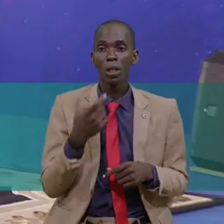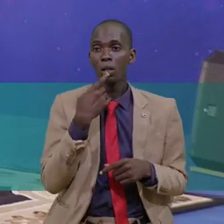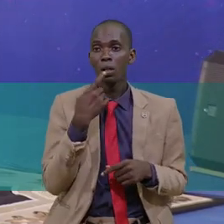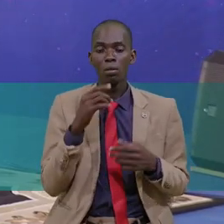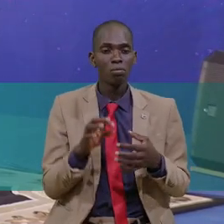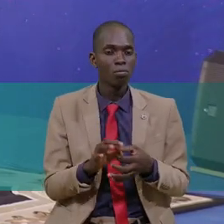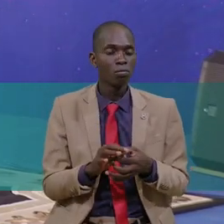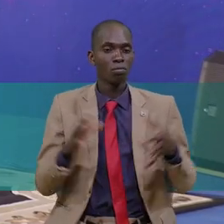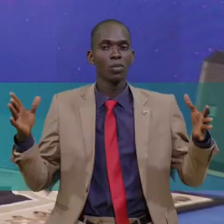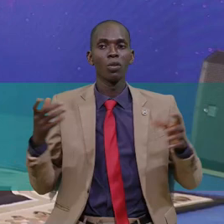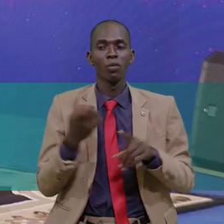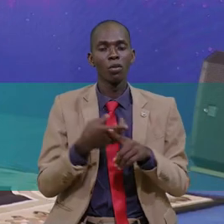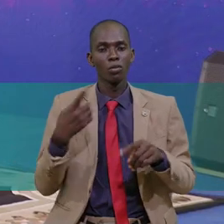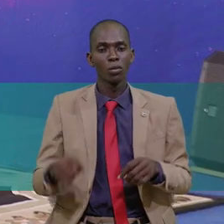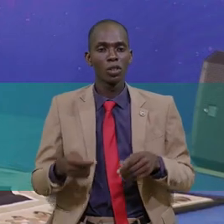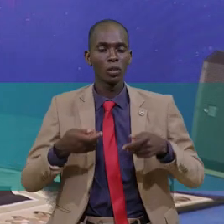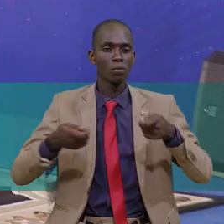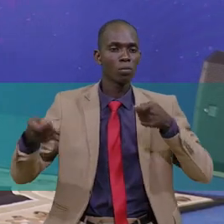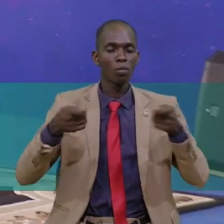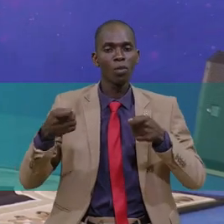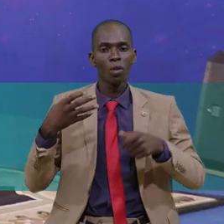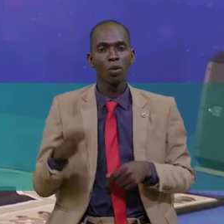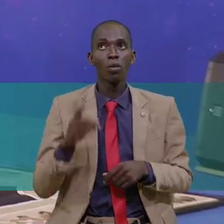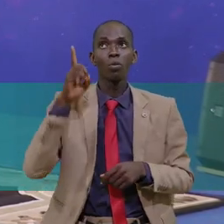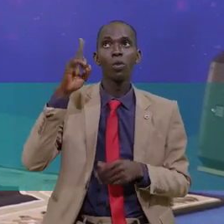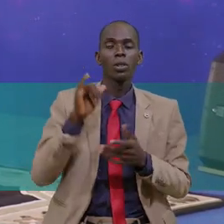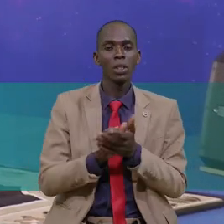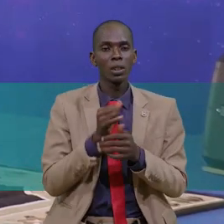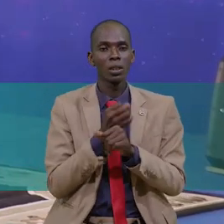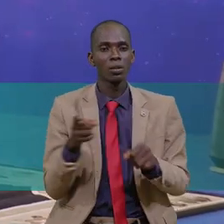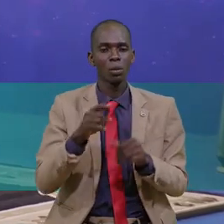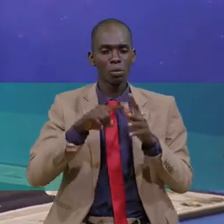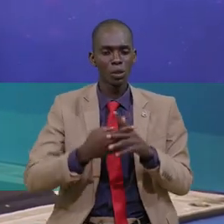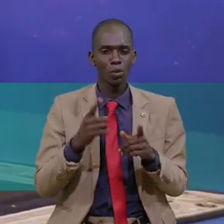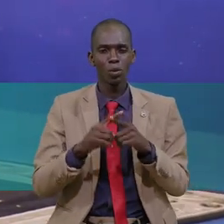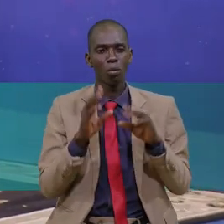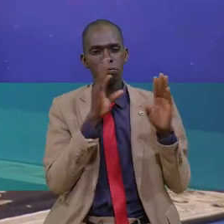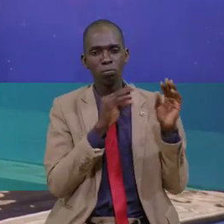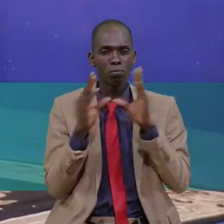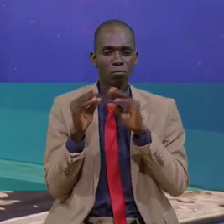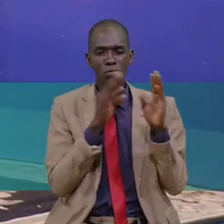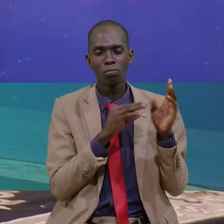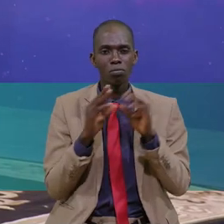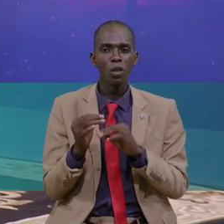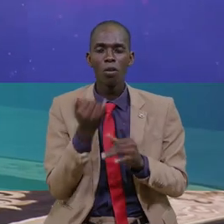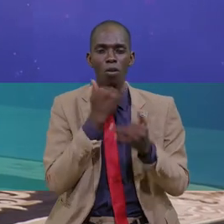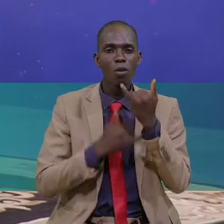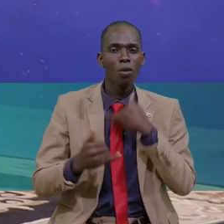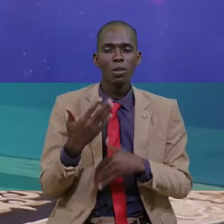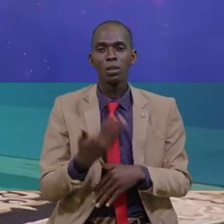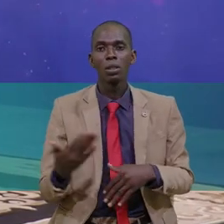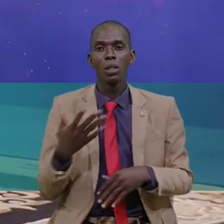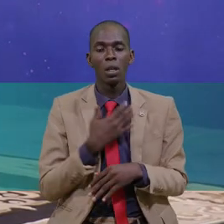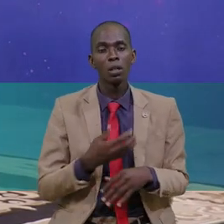lordship of the one who has saved them. They began talking and talking and talking, and they drank water from the rock. It